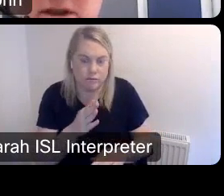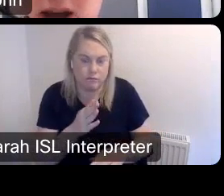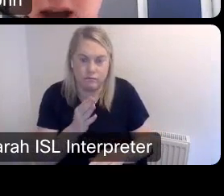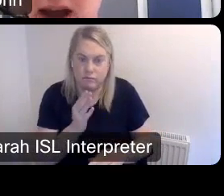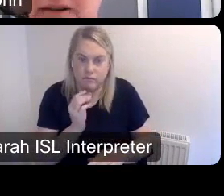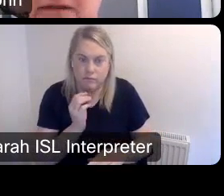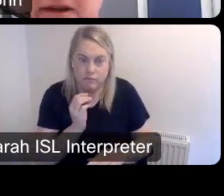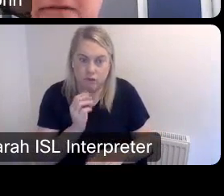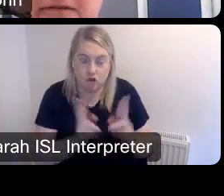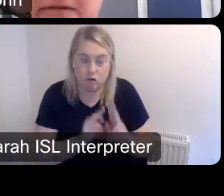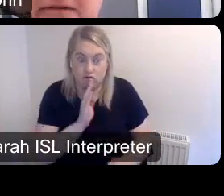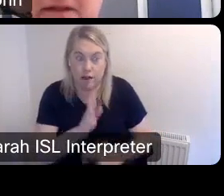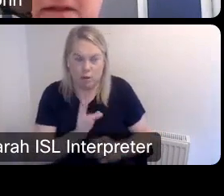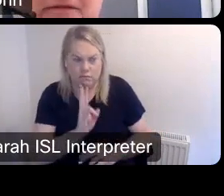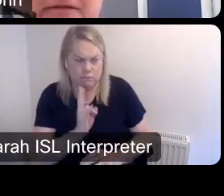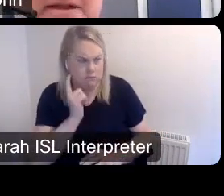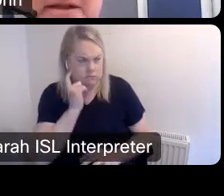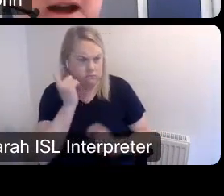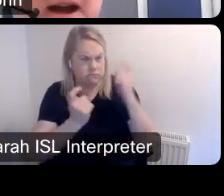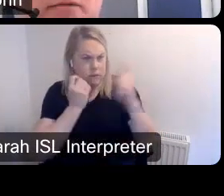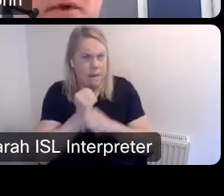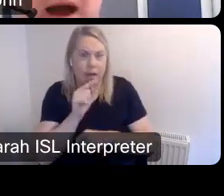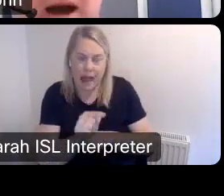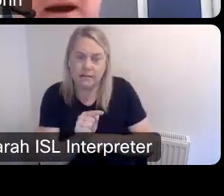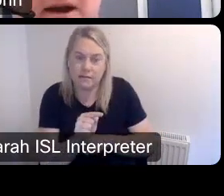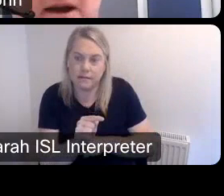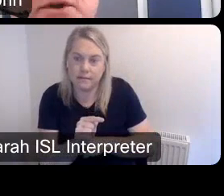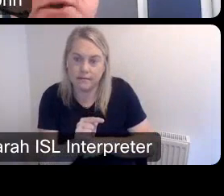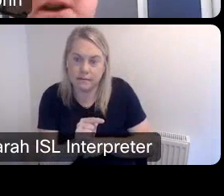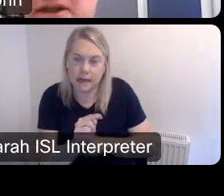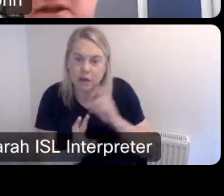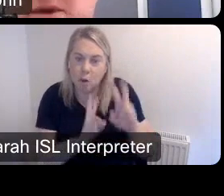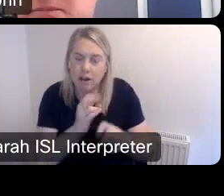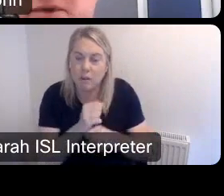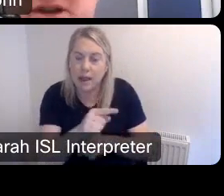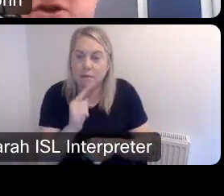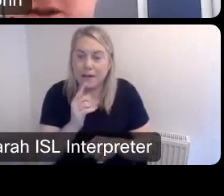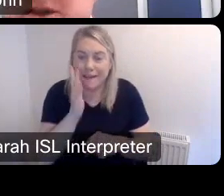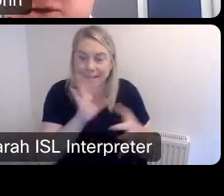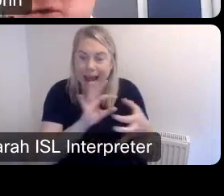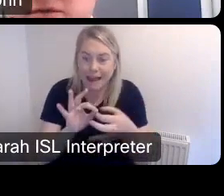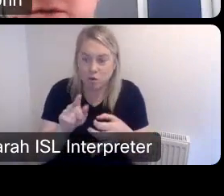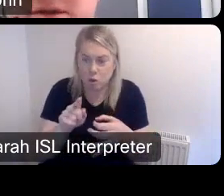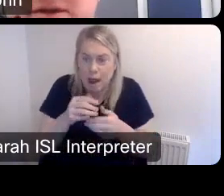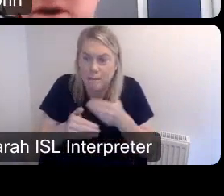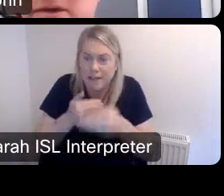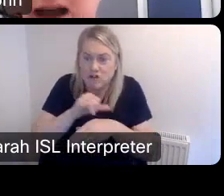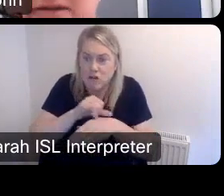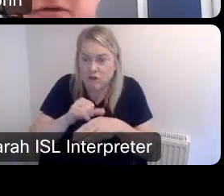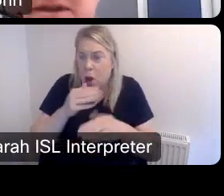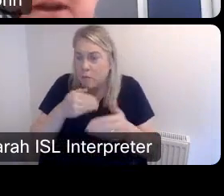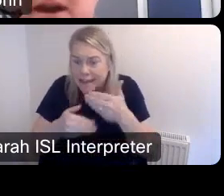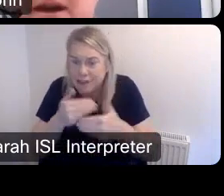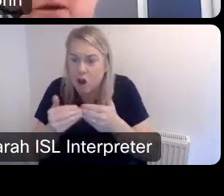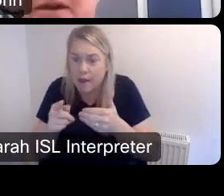asking questions. If it's associated, I think, with a procedure that's known, you know, to have a